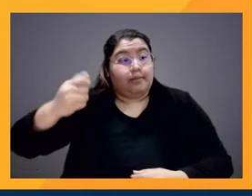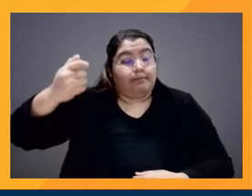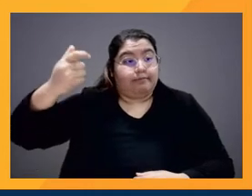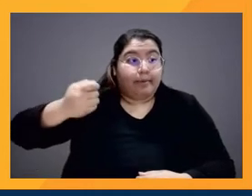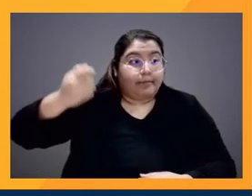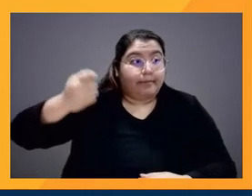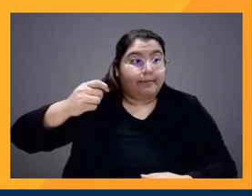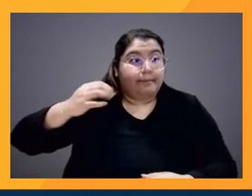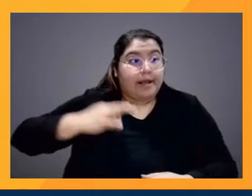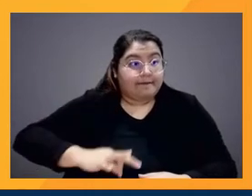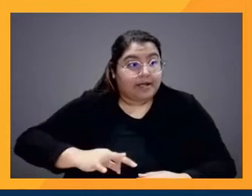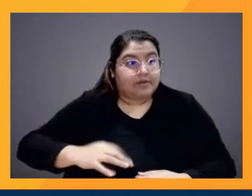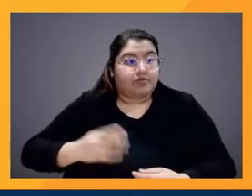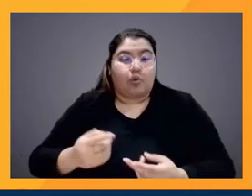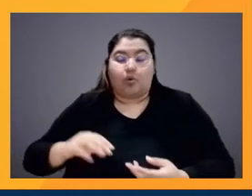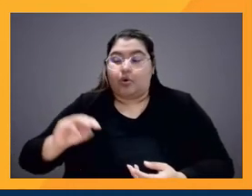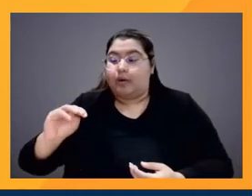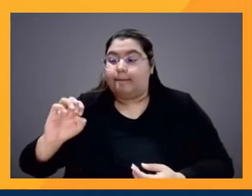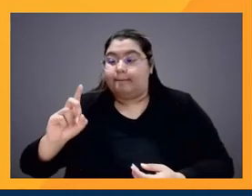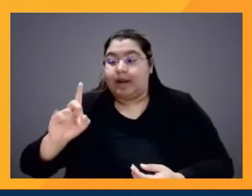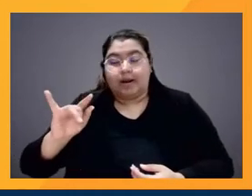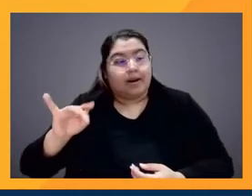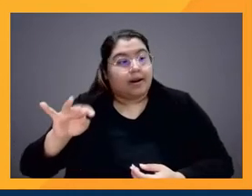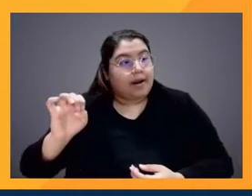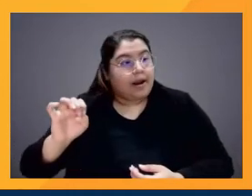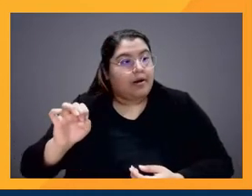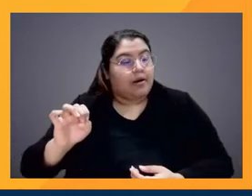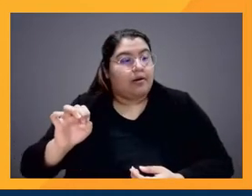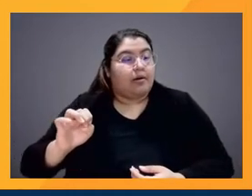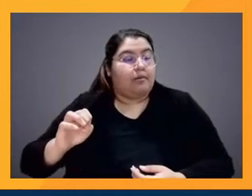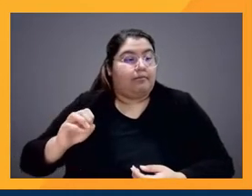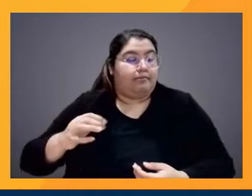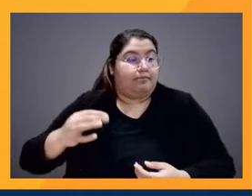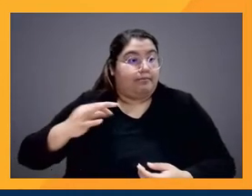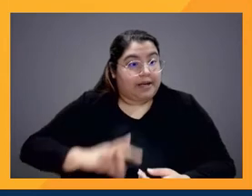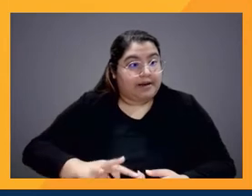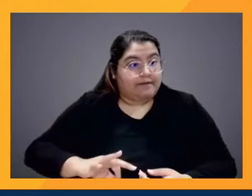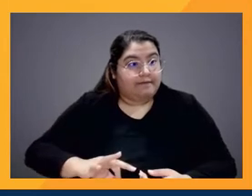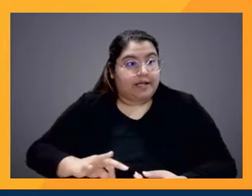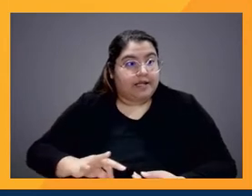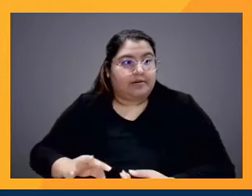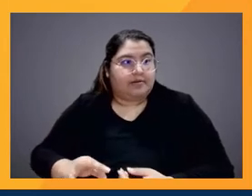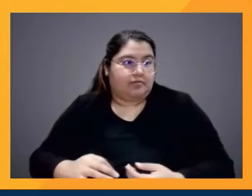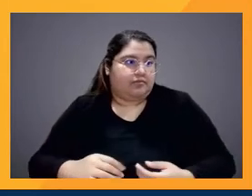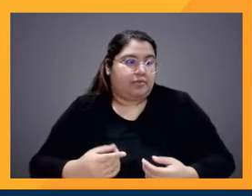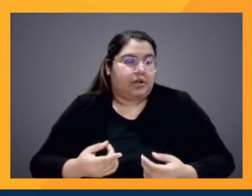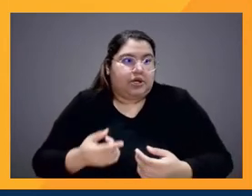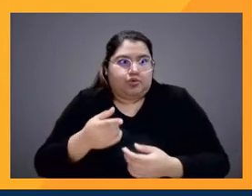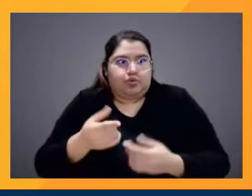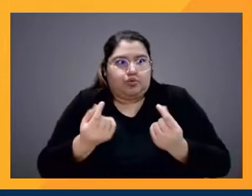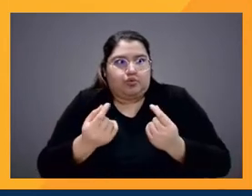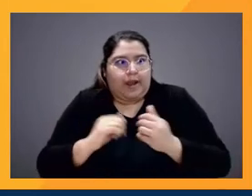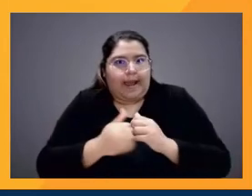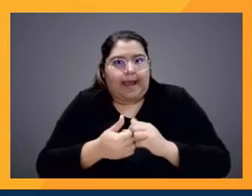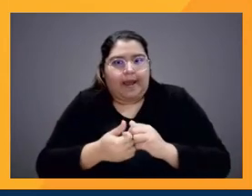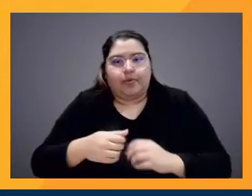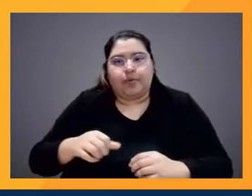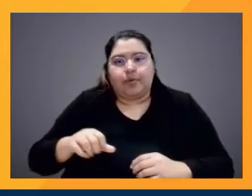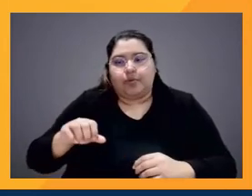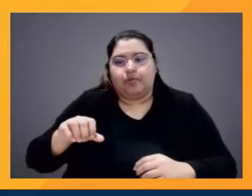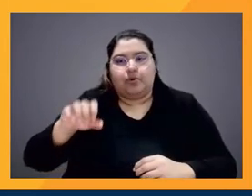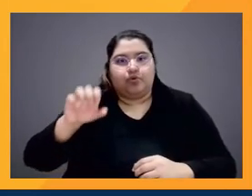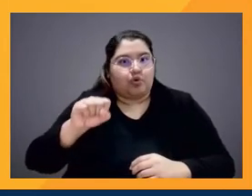race. Where Latino families are having like significantly lower wealth than white families. Like those are the things that we think about